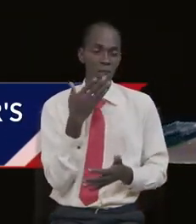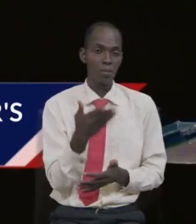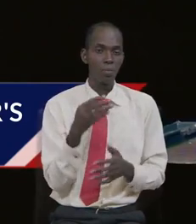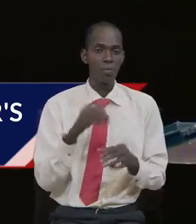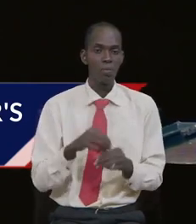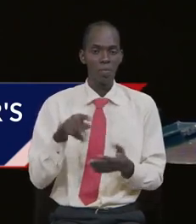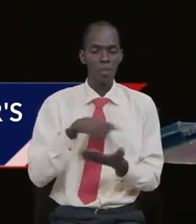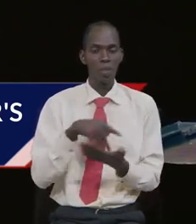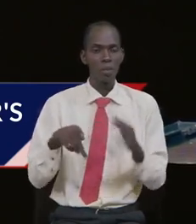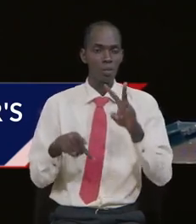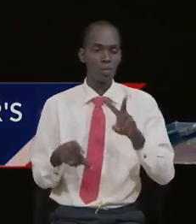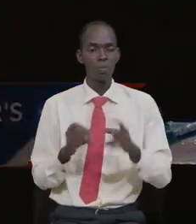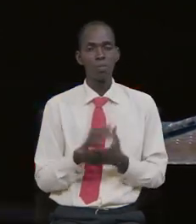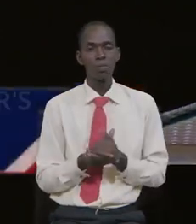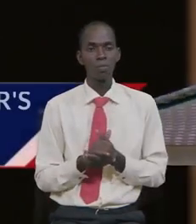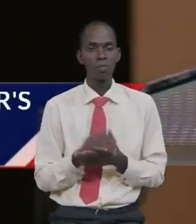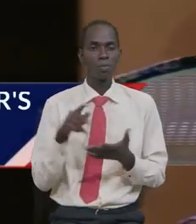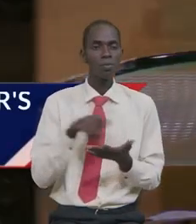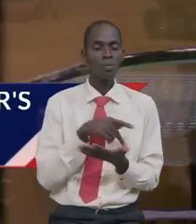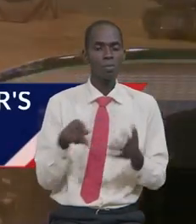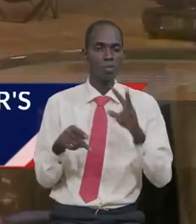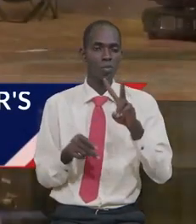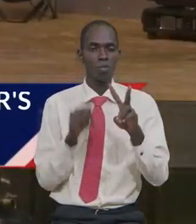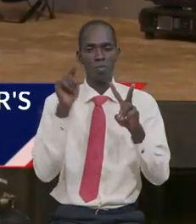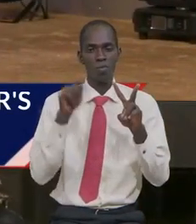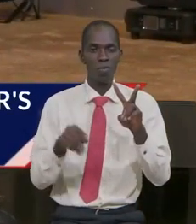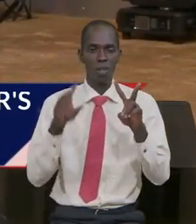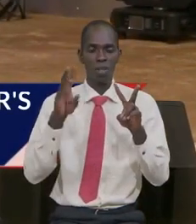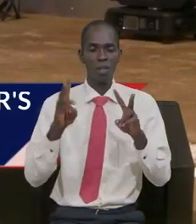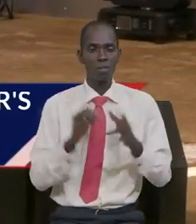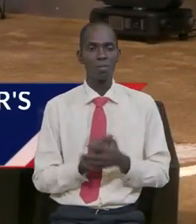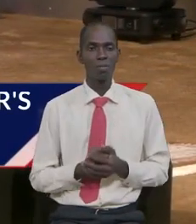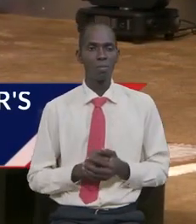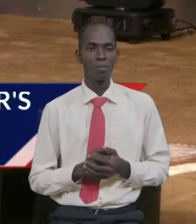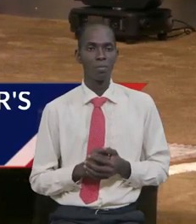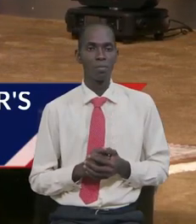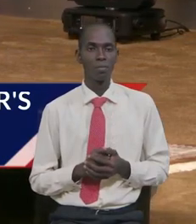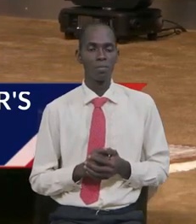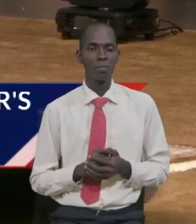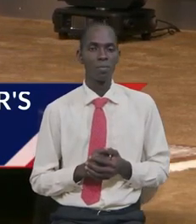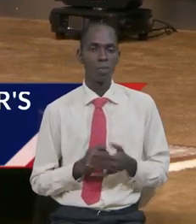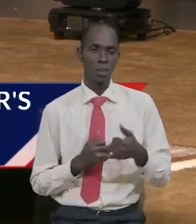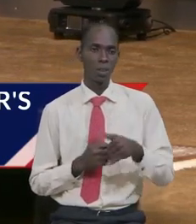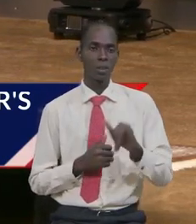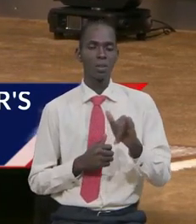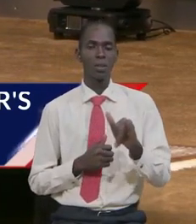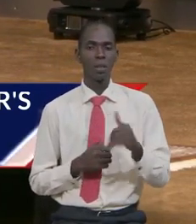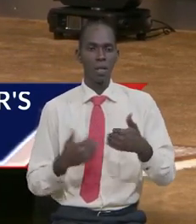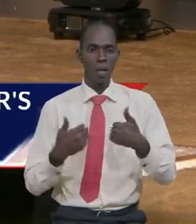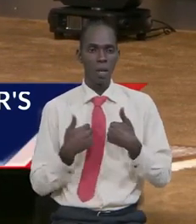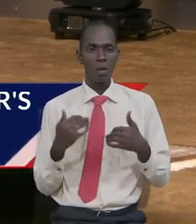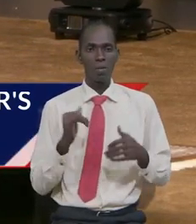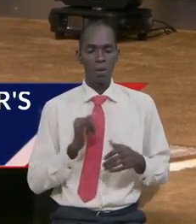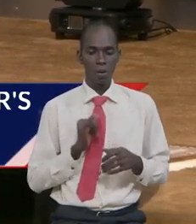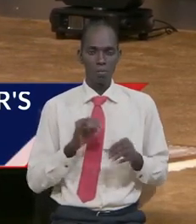2, Psalm 2, I'm reading from verse 6. In Psalm 2, verse 6, yet have I set